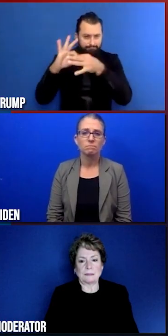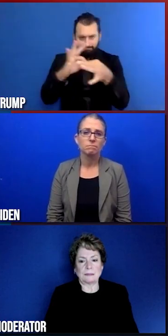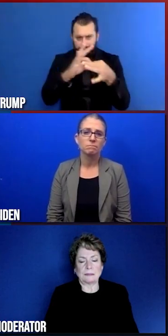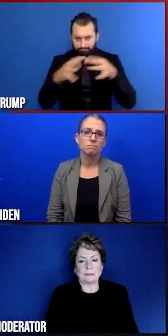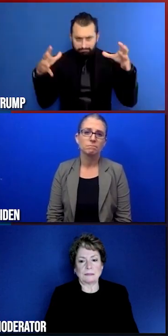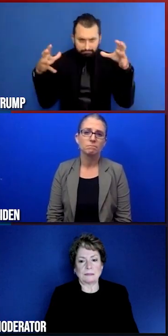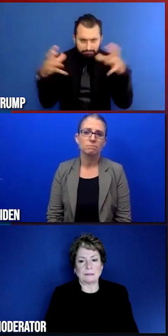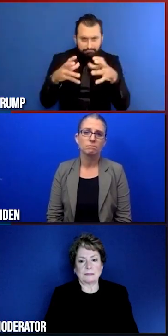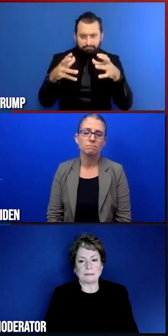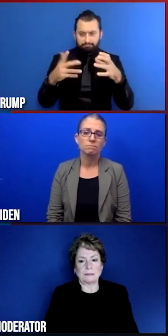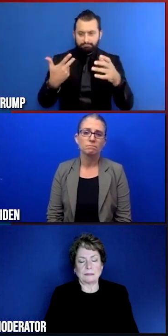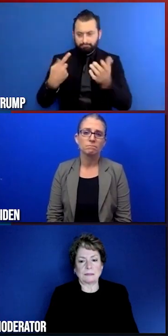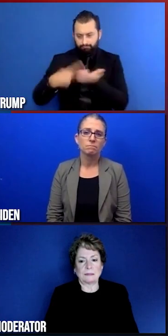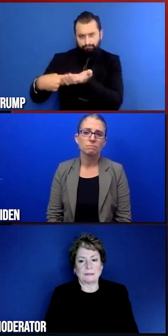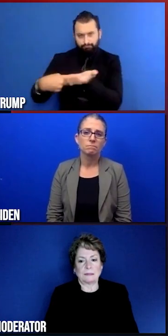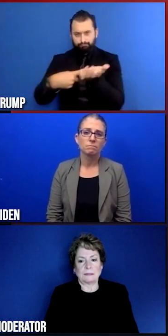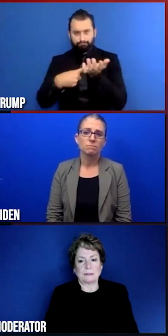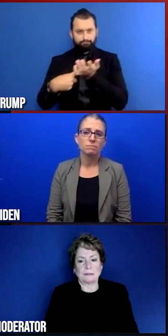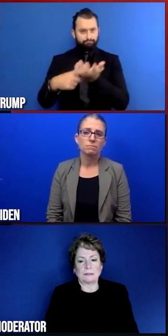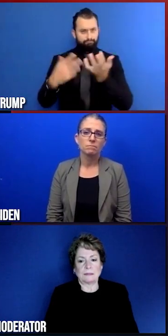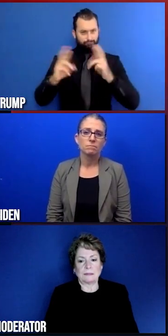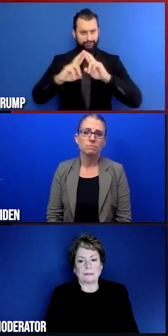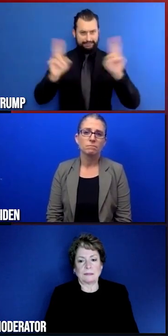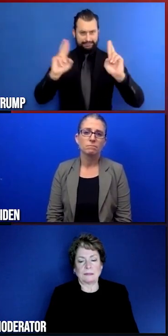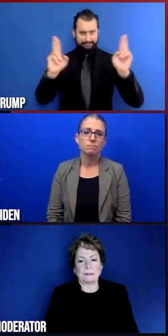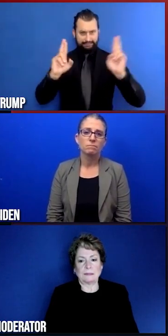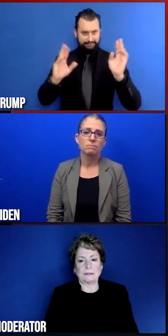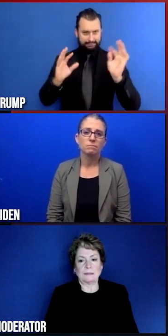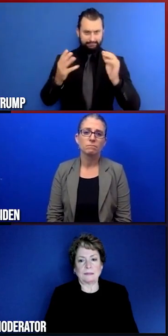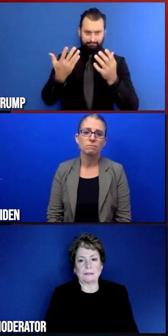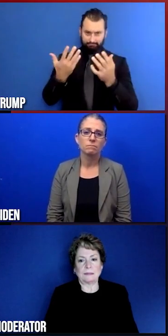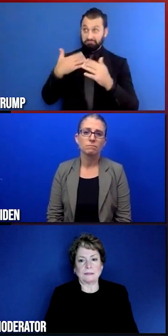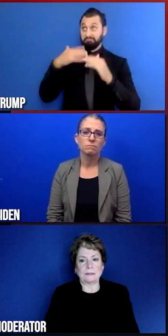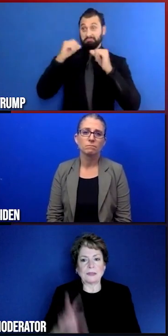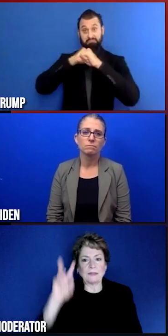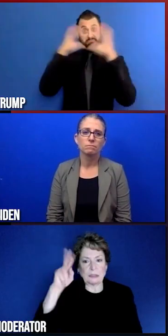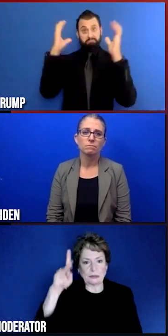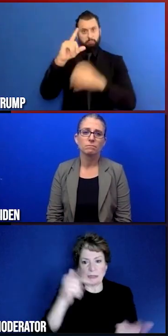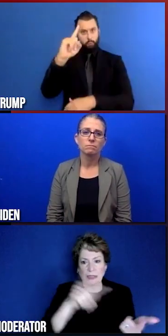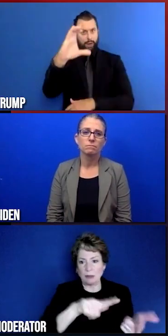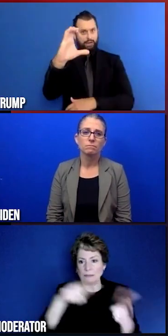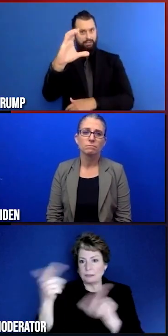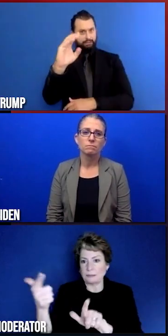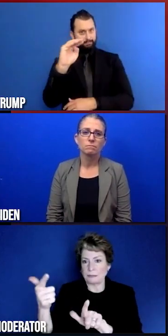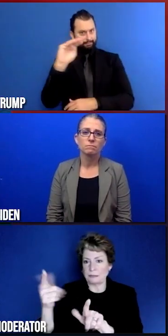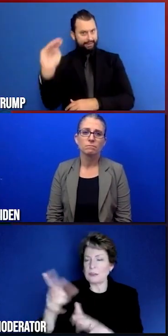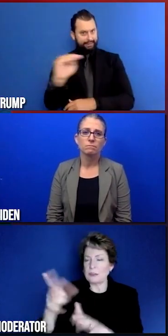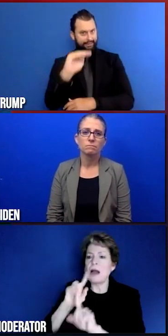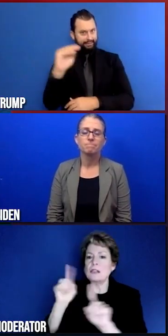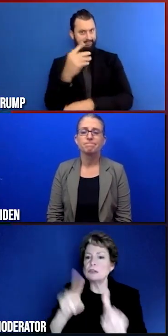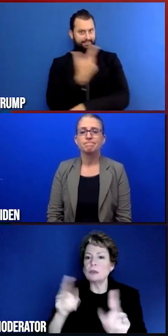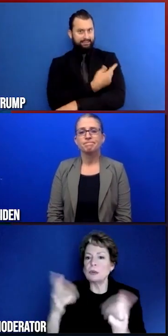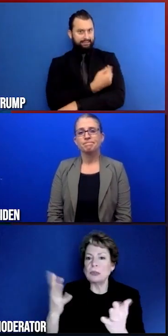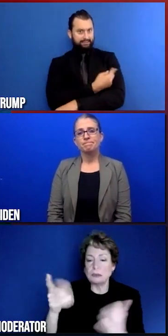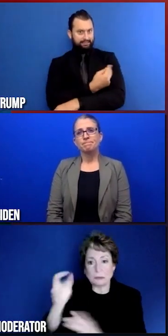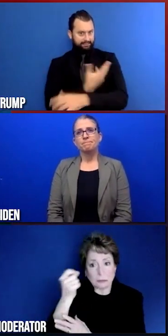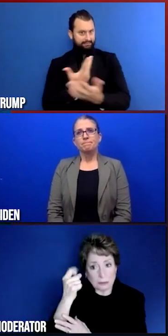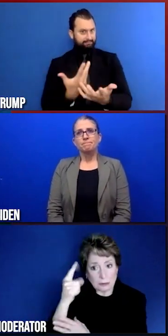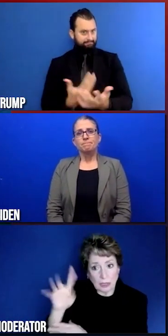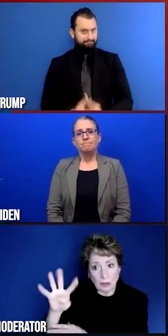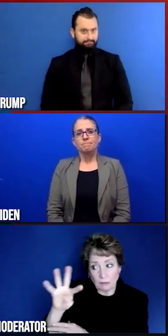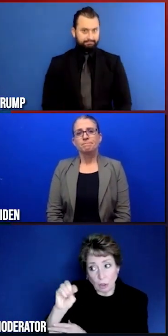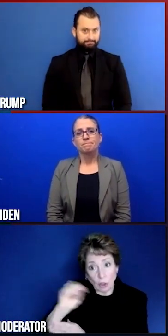the vaccine, he's ready to go. Vice President Biden, your reaction, and just 40% of Americans say they would definitely agree to take a